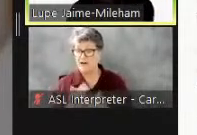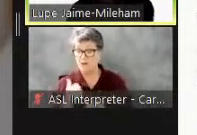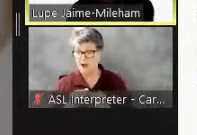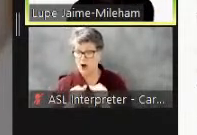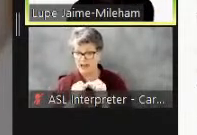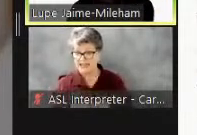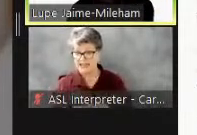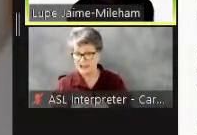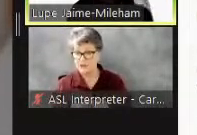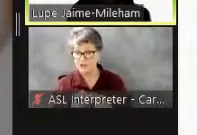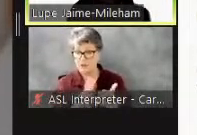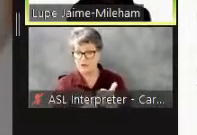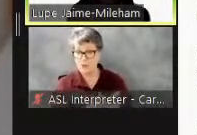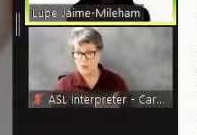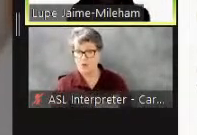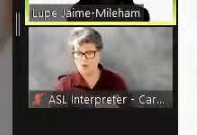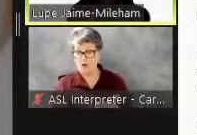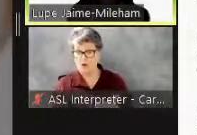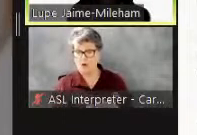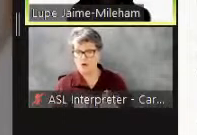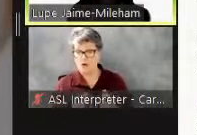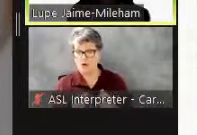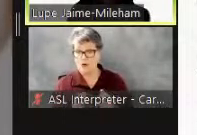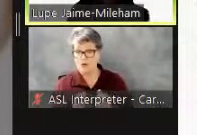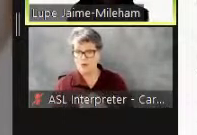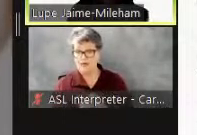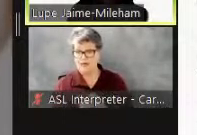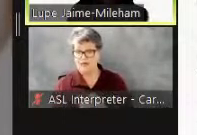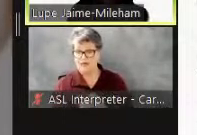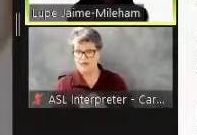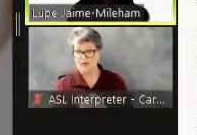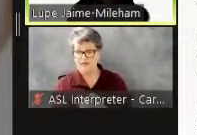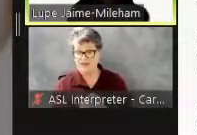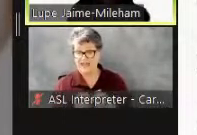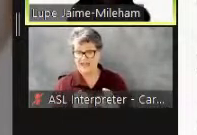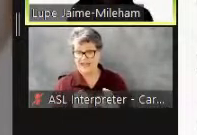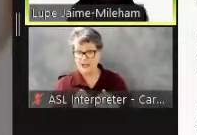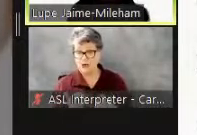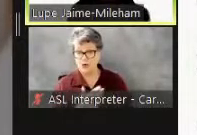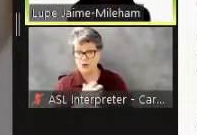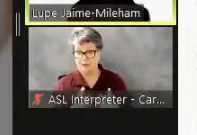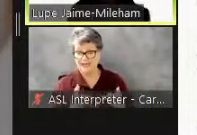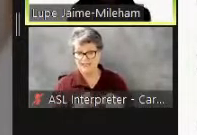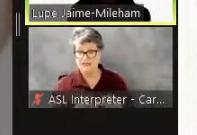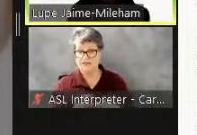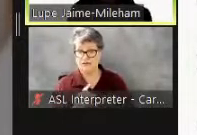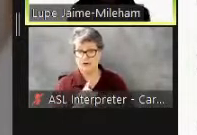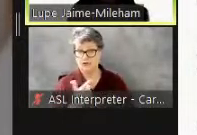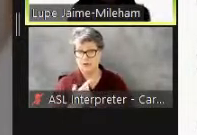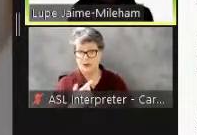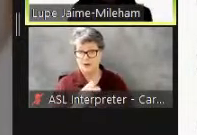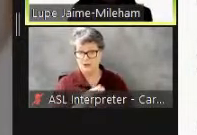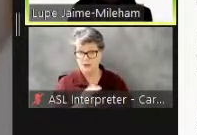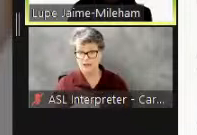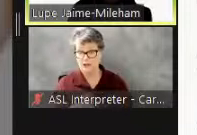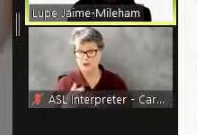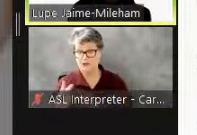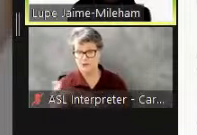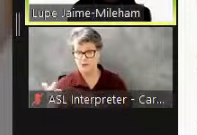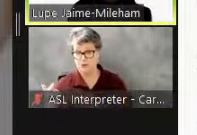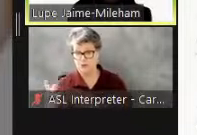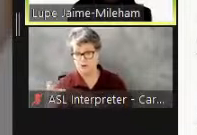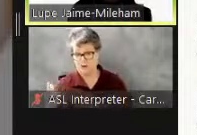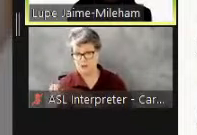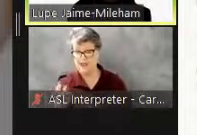to enroll with the rollout of the spots of 21, 22, and 22, 23 for families who